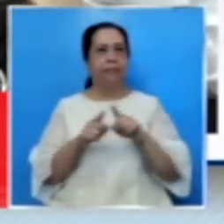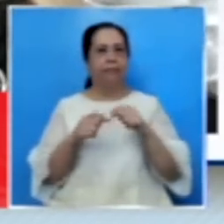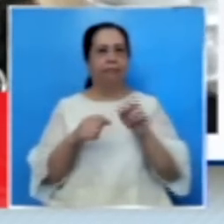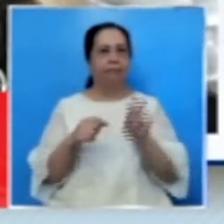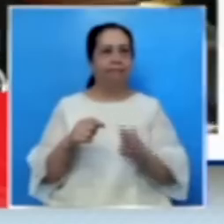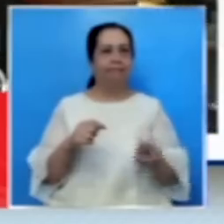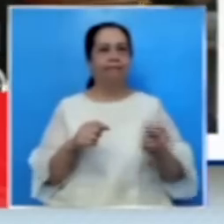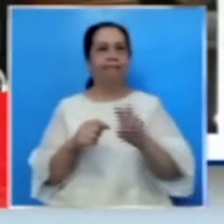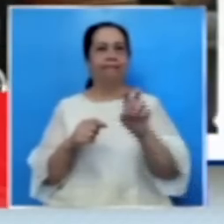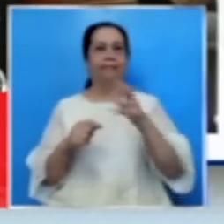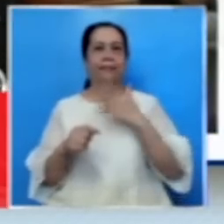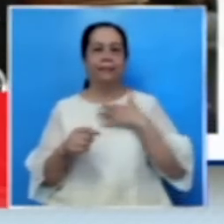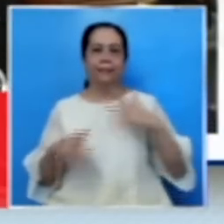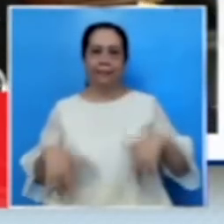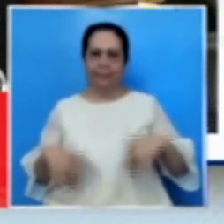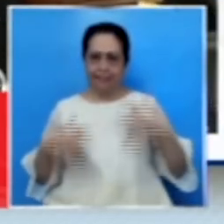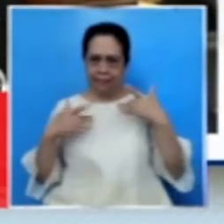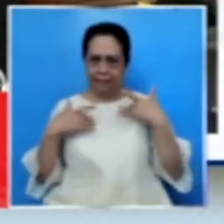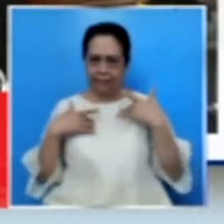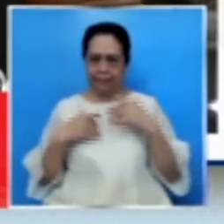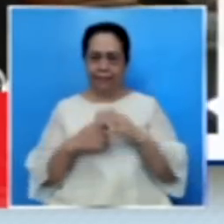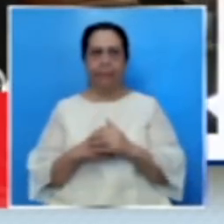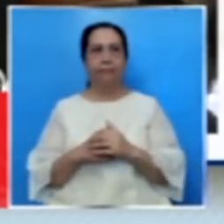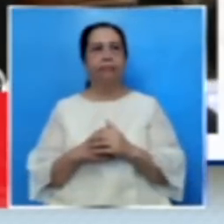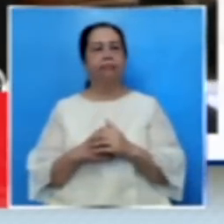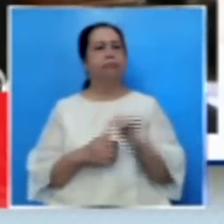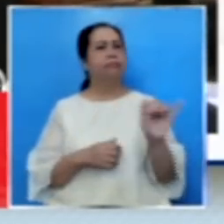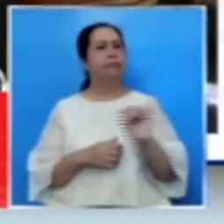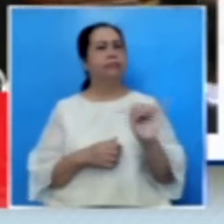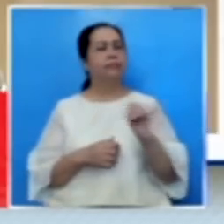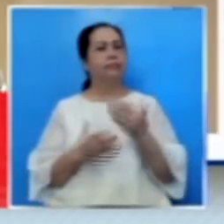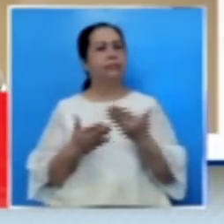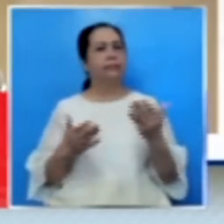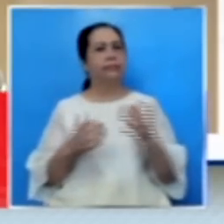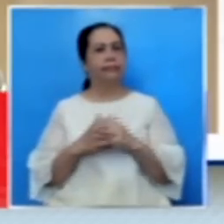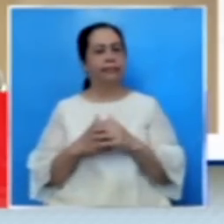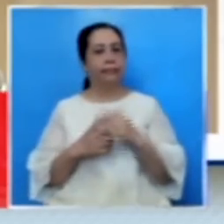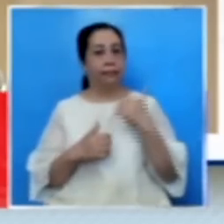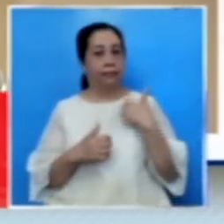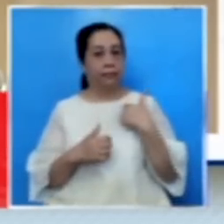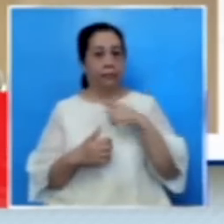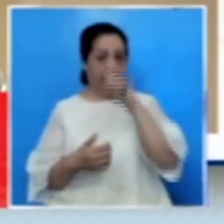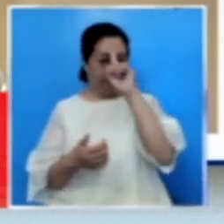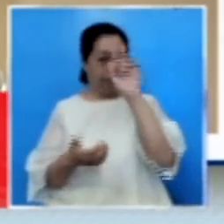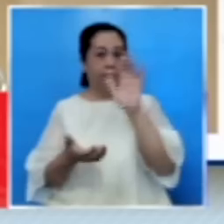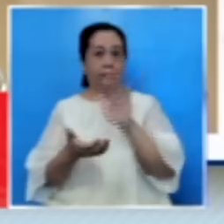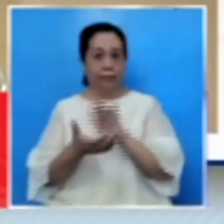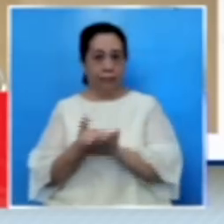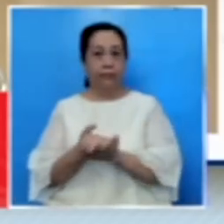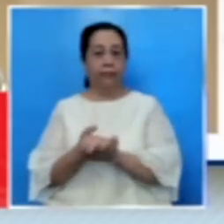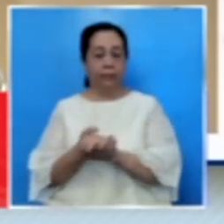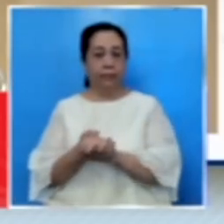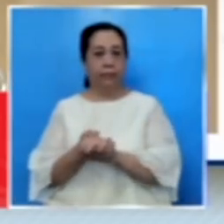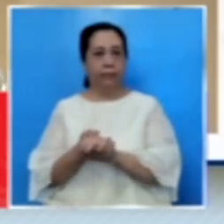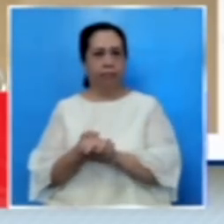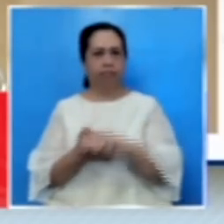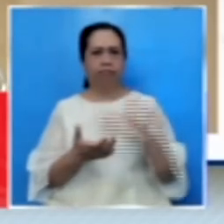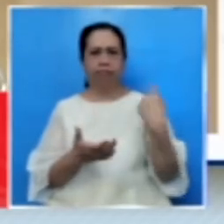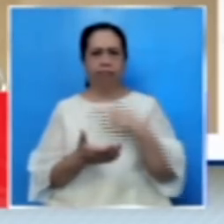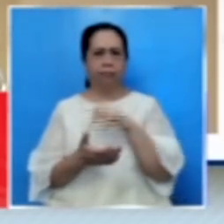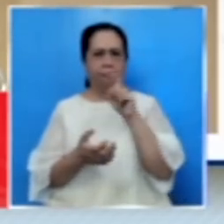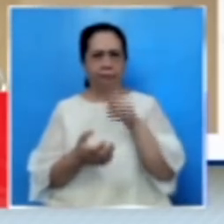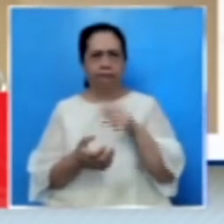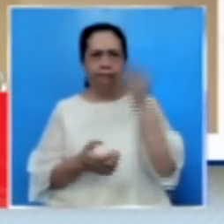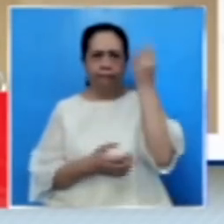life, and the same thing that I believe we should ponder